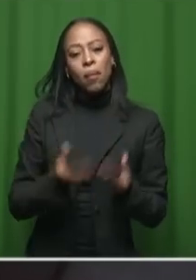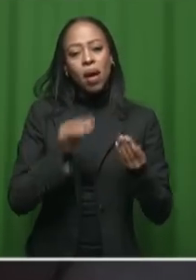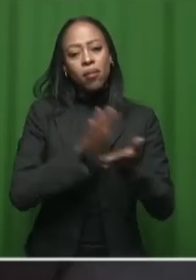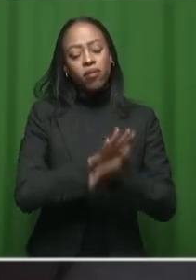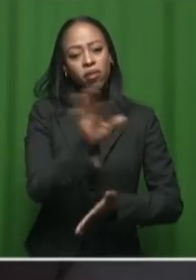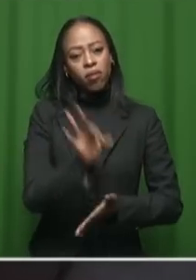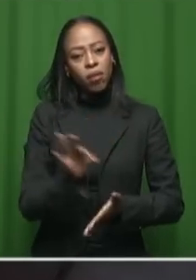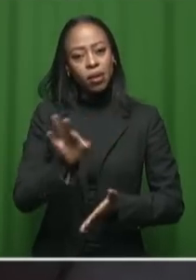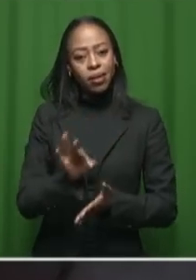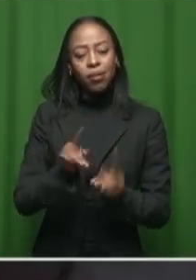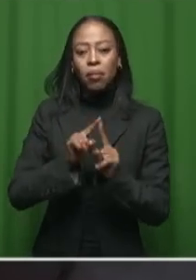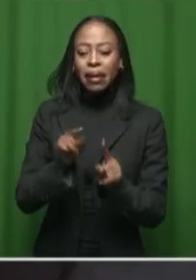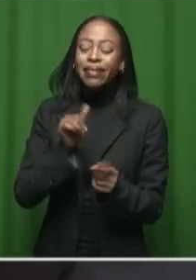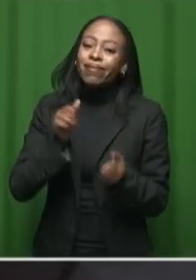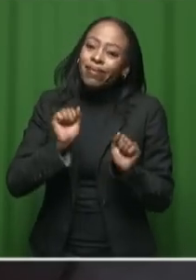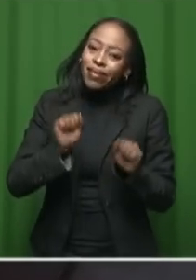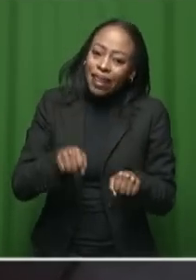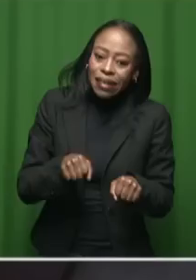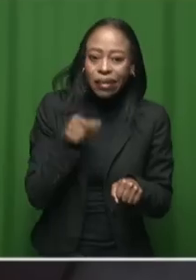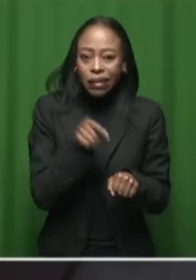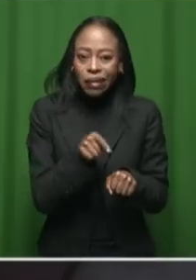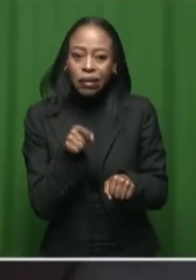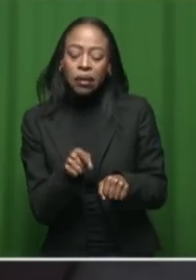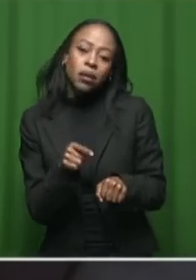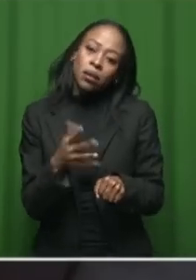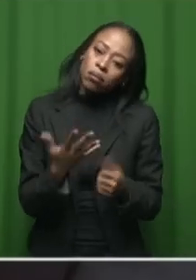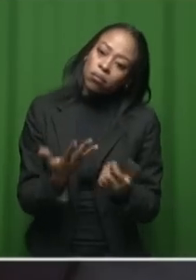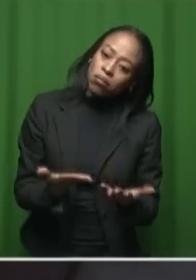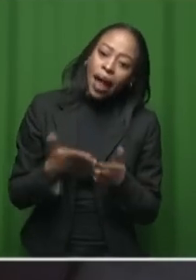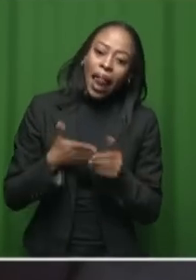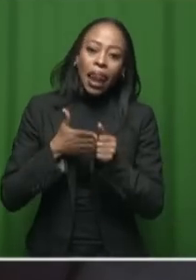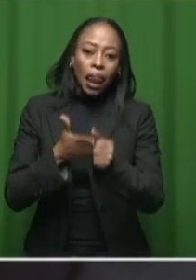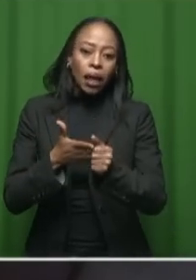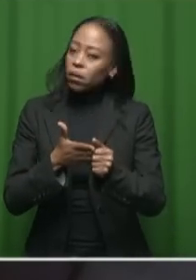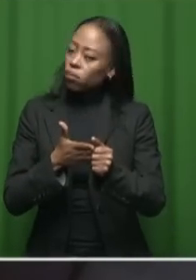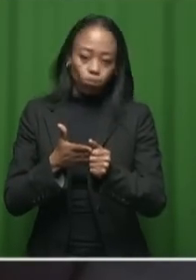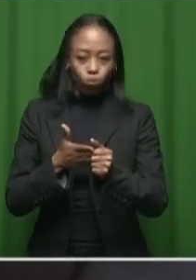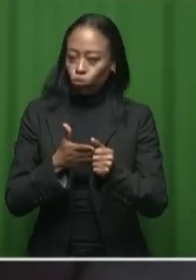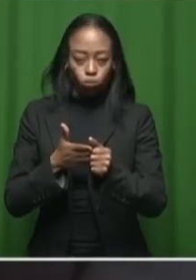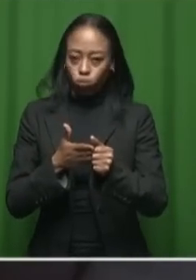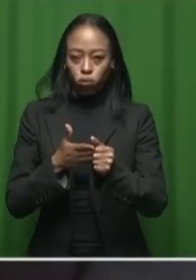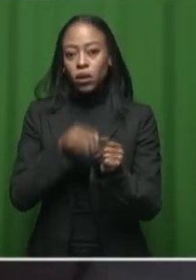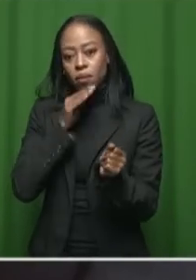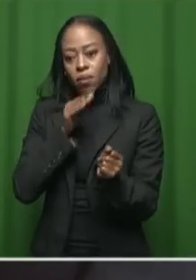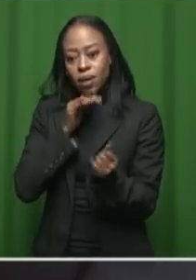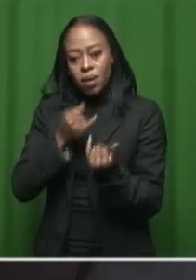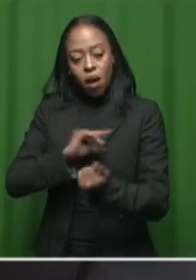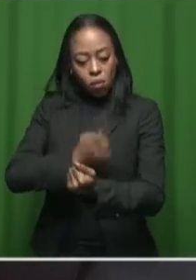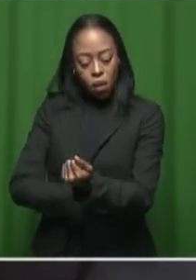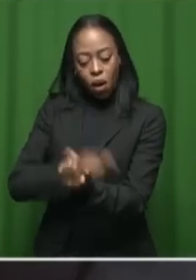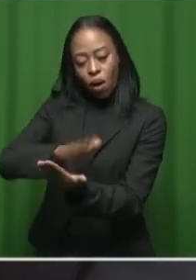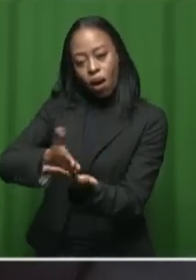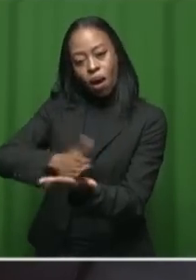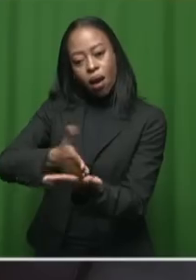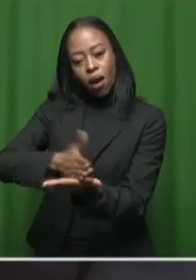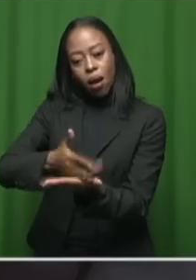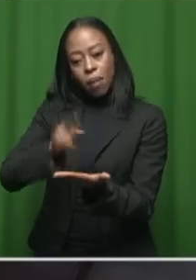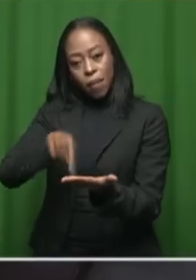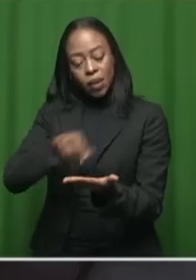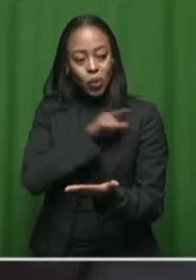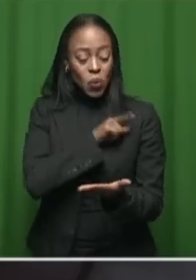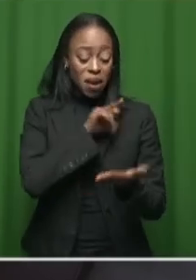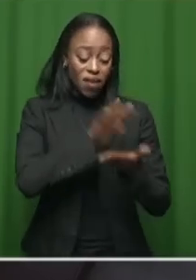even though I do understand they did not get a majority of the vote in that province, with